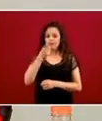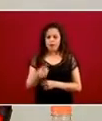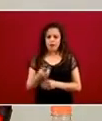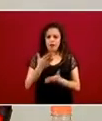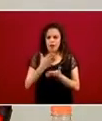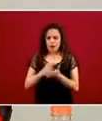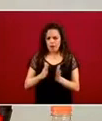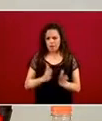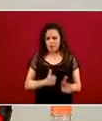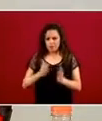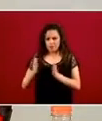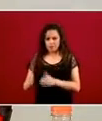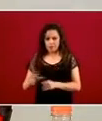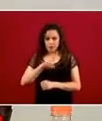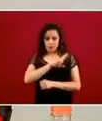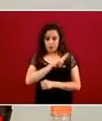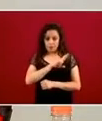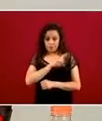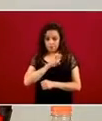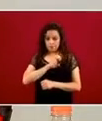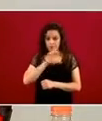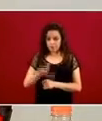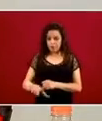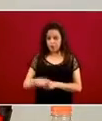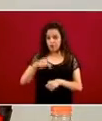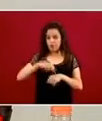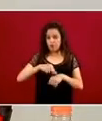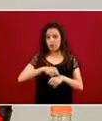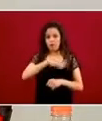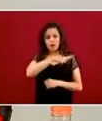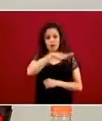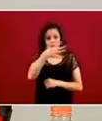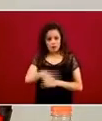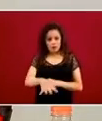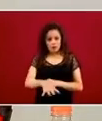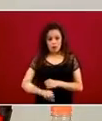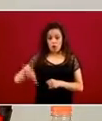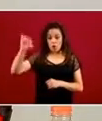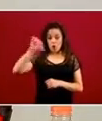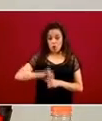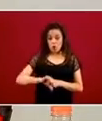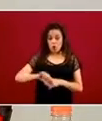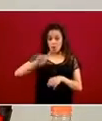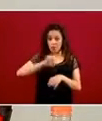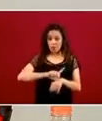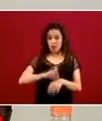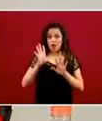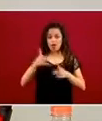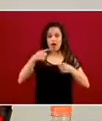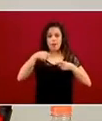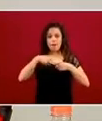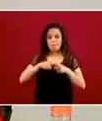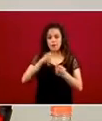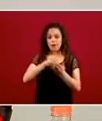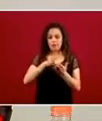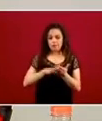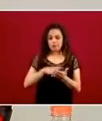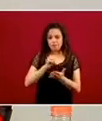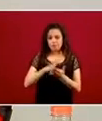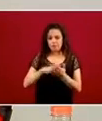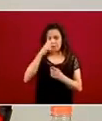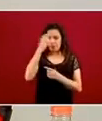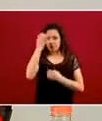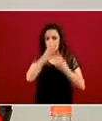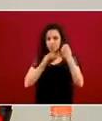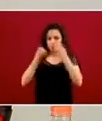This also provides an additional incentive, specifically for general doctors who have started to